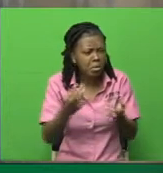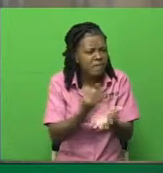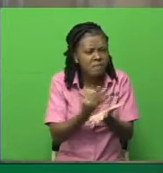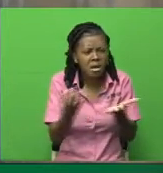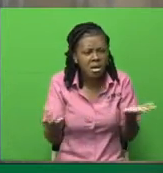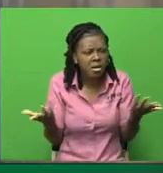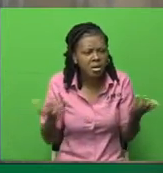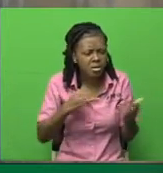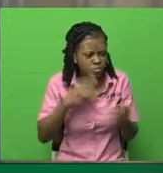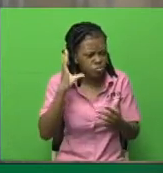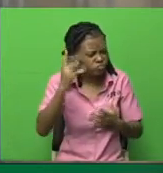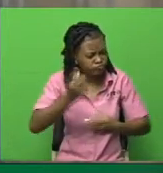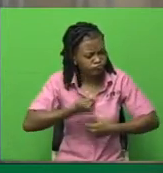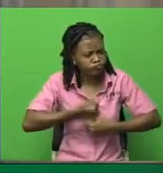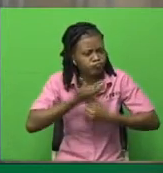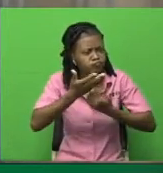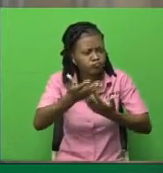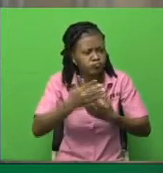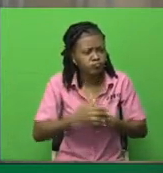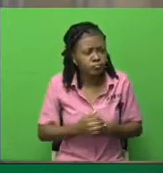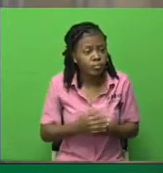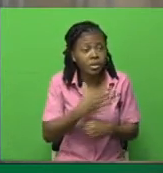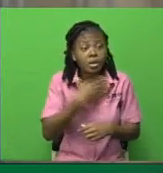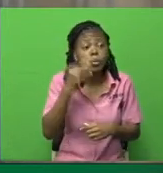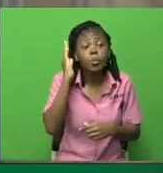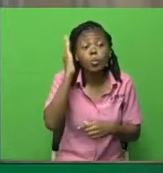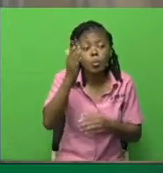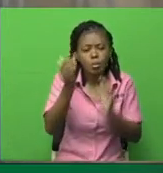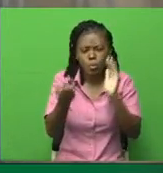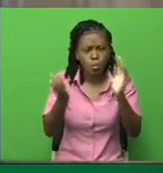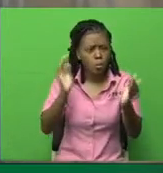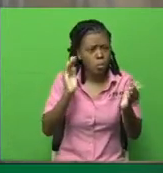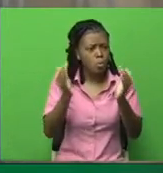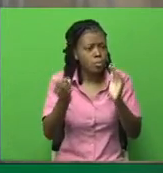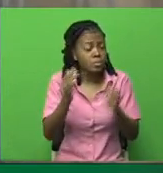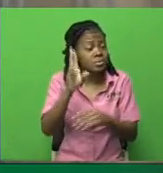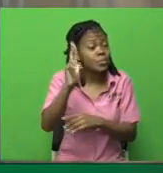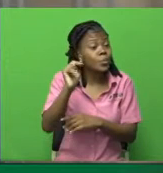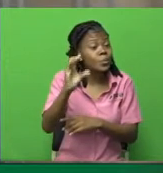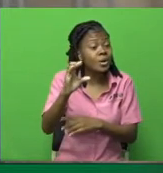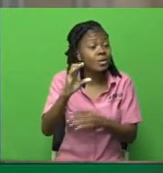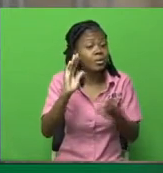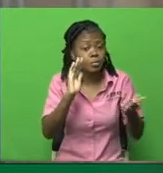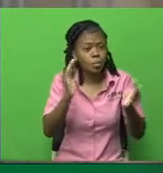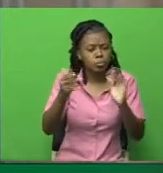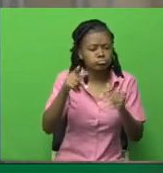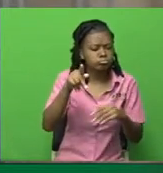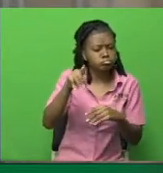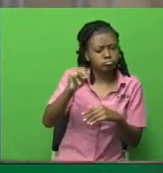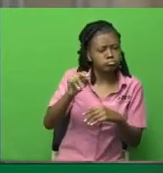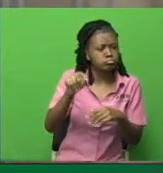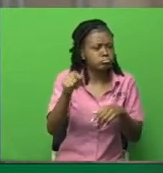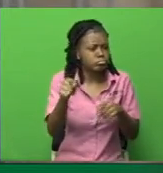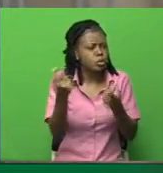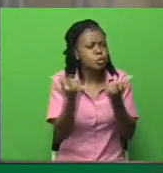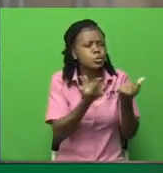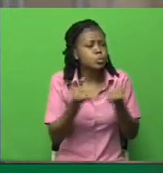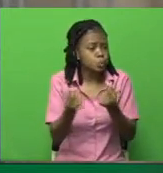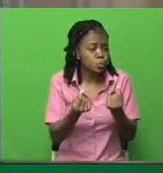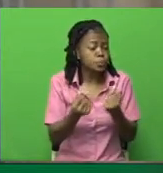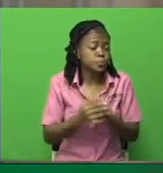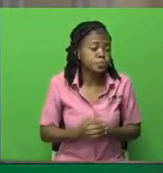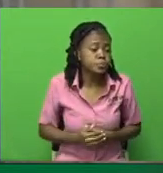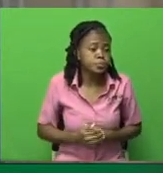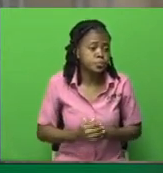our track record of unparalleled Progressive performance and delivery of goods and services in our term in